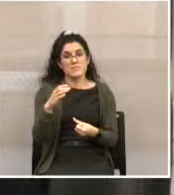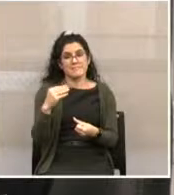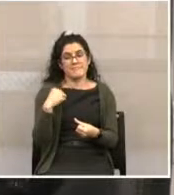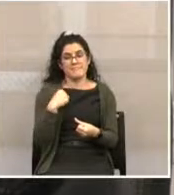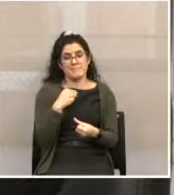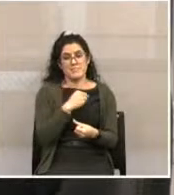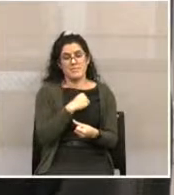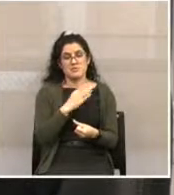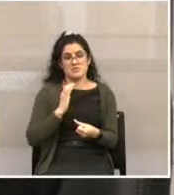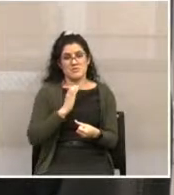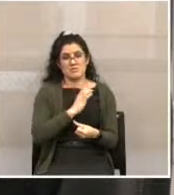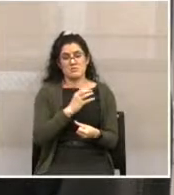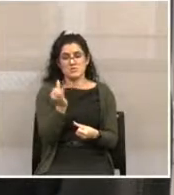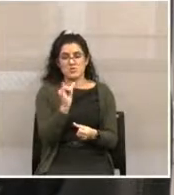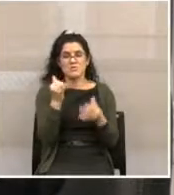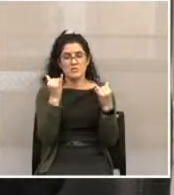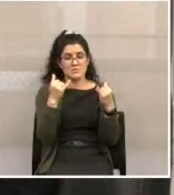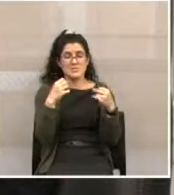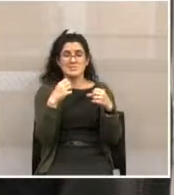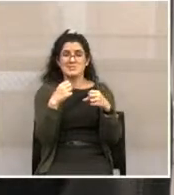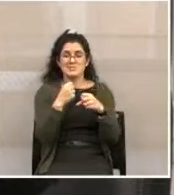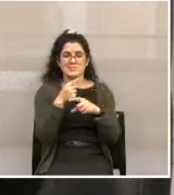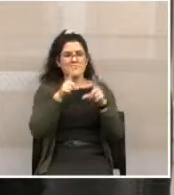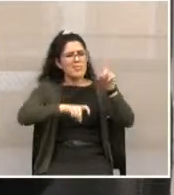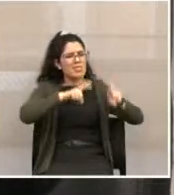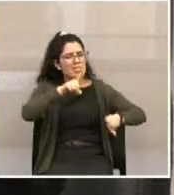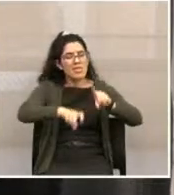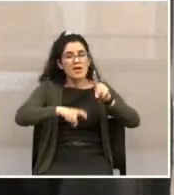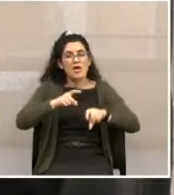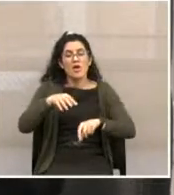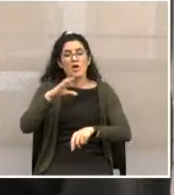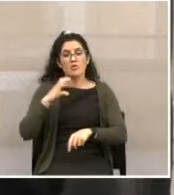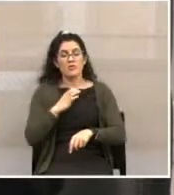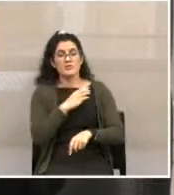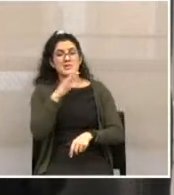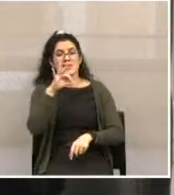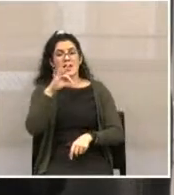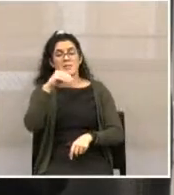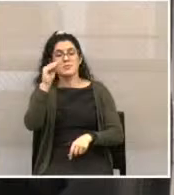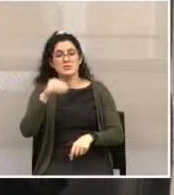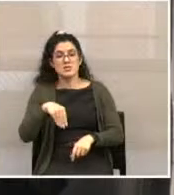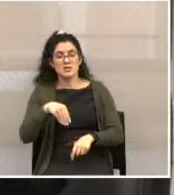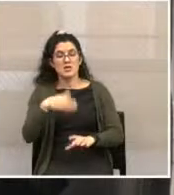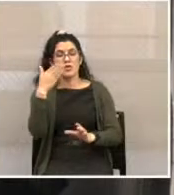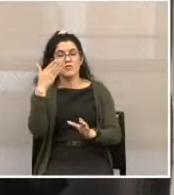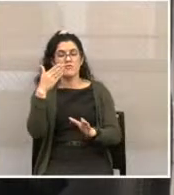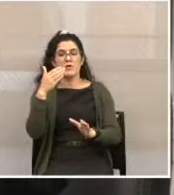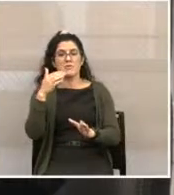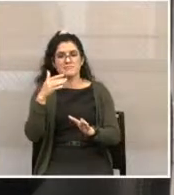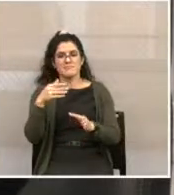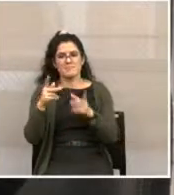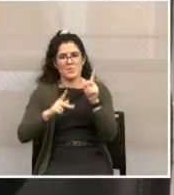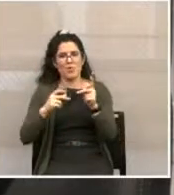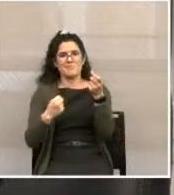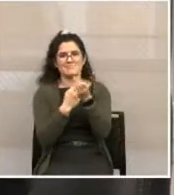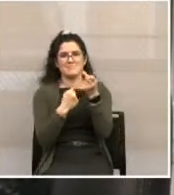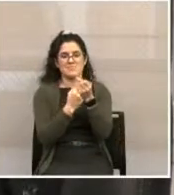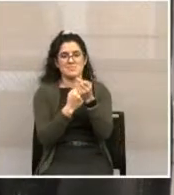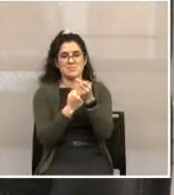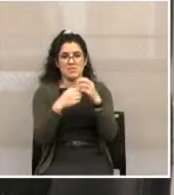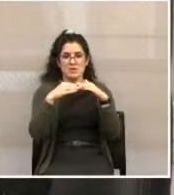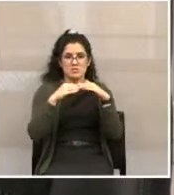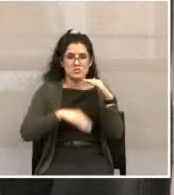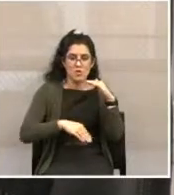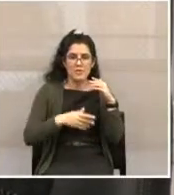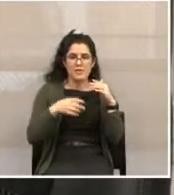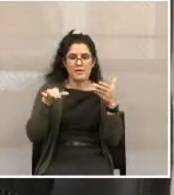In fact, there was a survey done where Congress had 9% public approval rating. That's lower than any